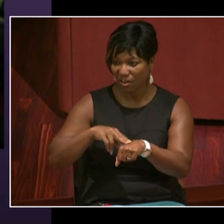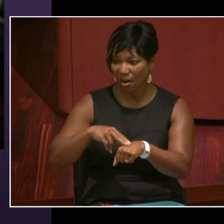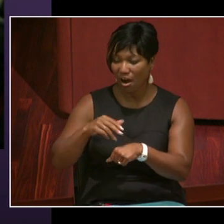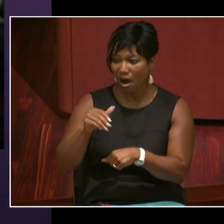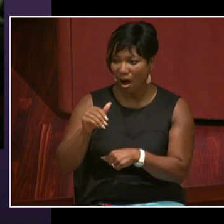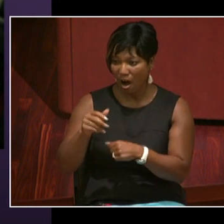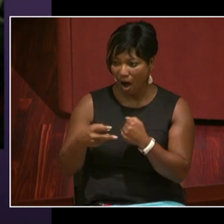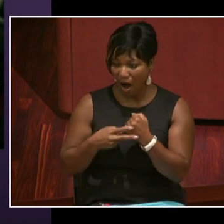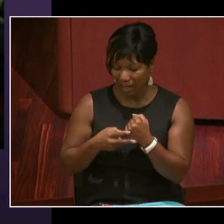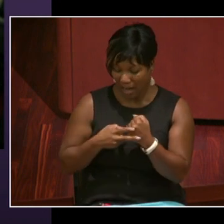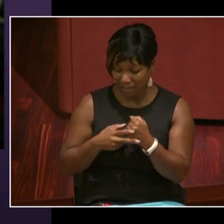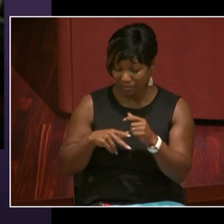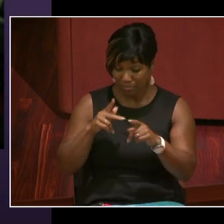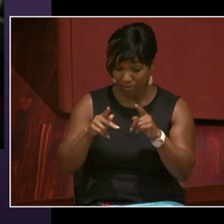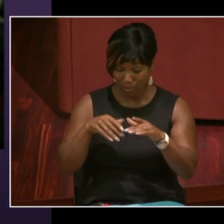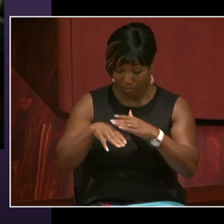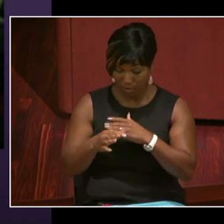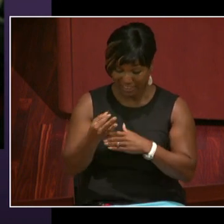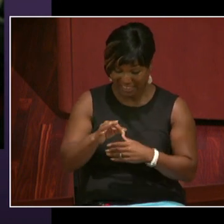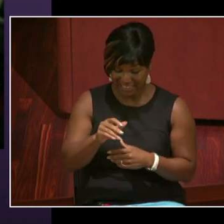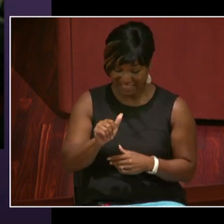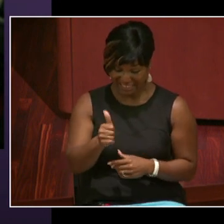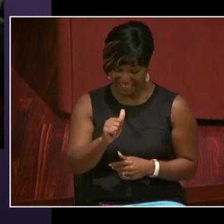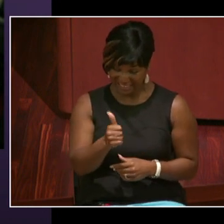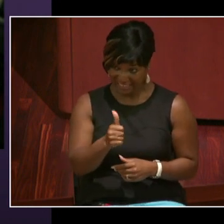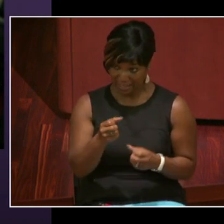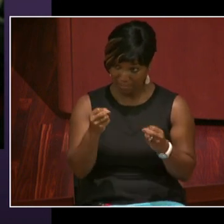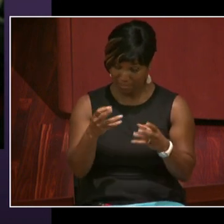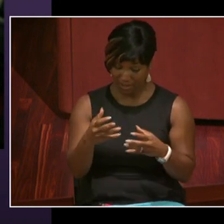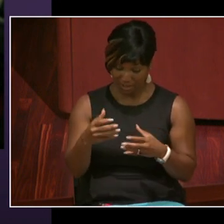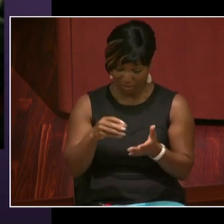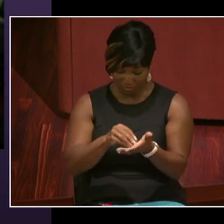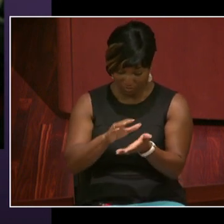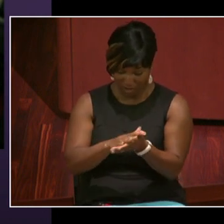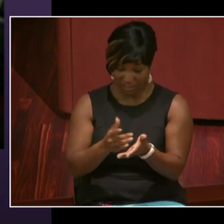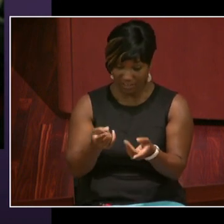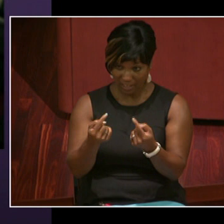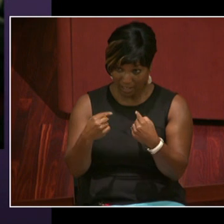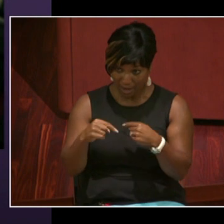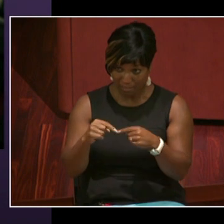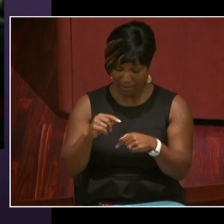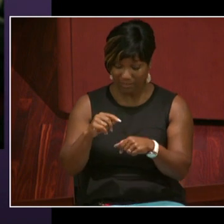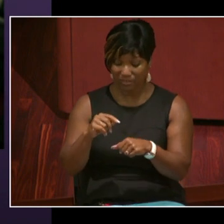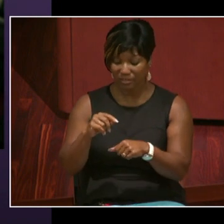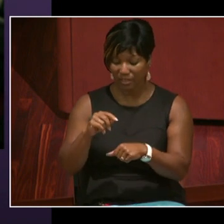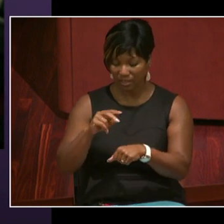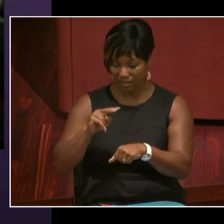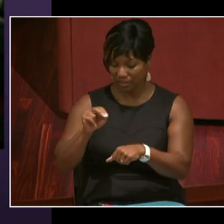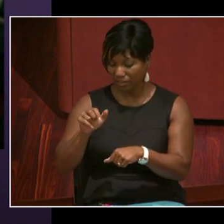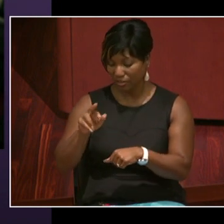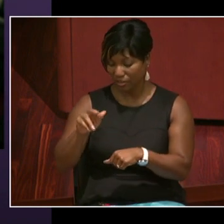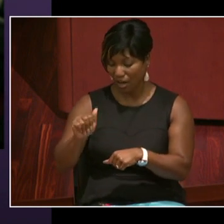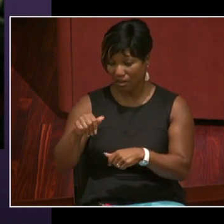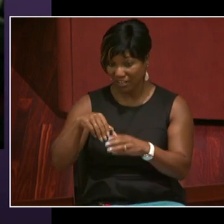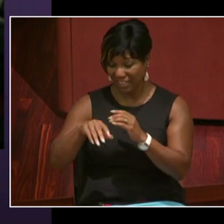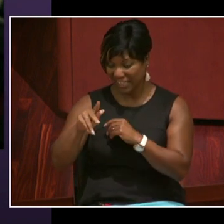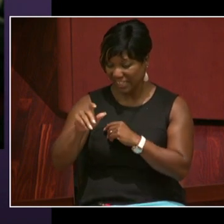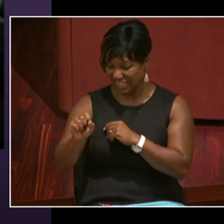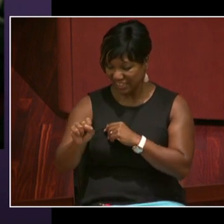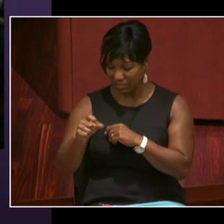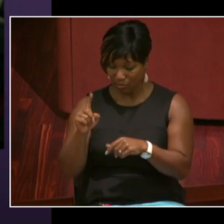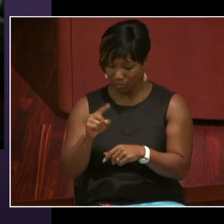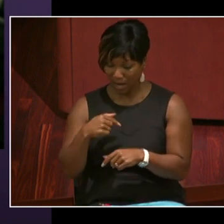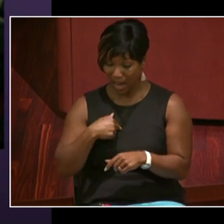born 1910 and prior. Many of the records are coming into the National Archives at Kansas City, where I'm located,